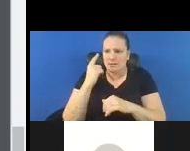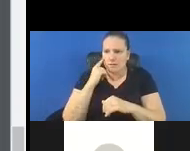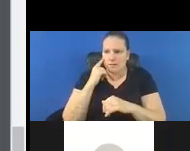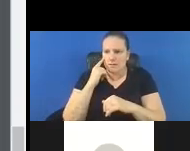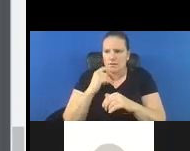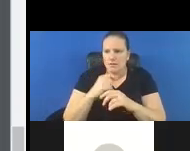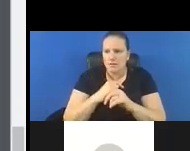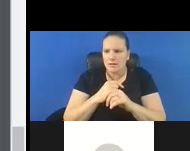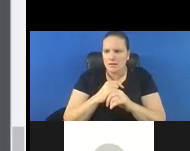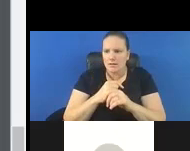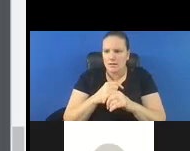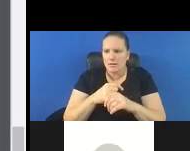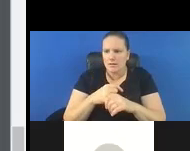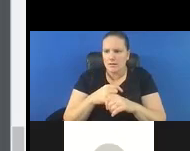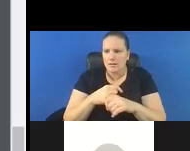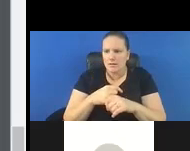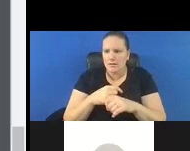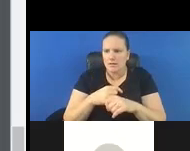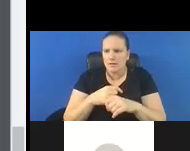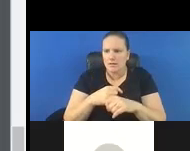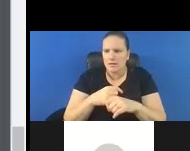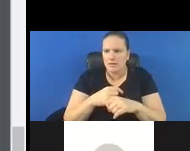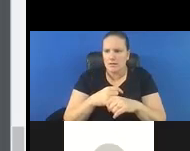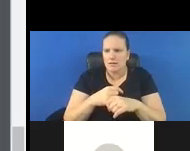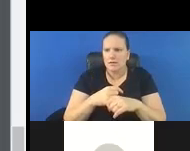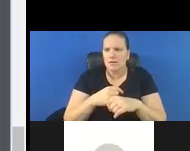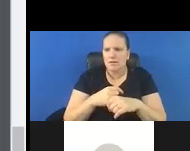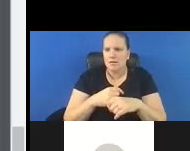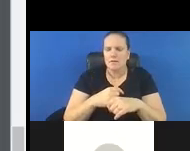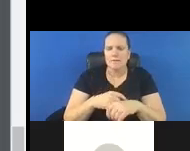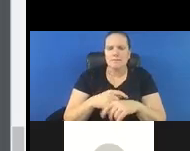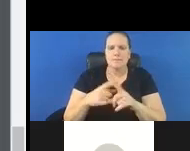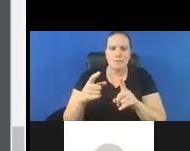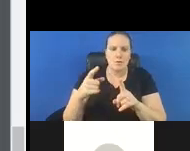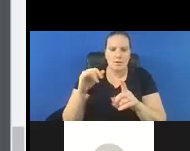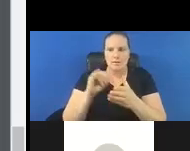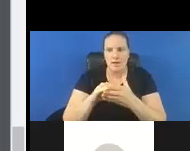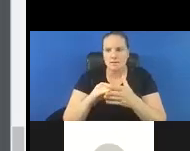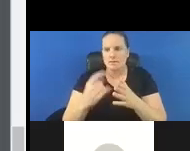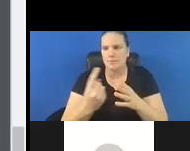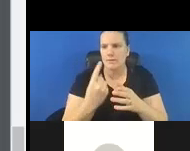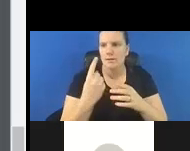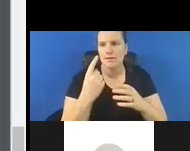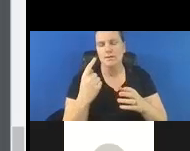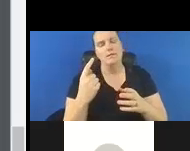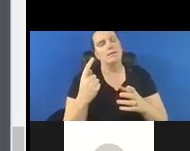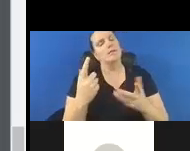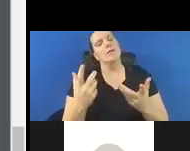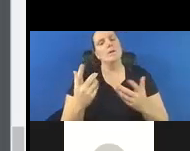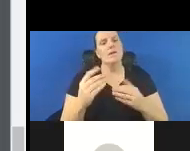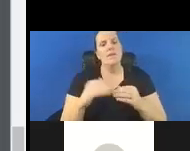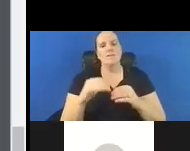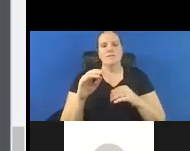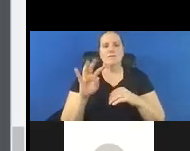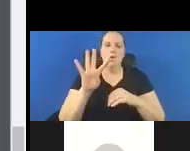not reasonable for, especially for something more elaborate than just a fourplex in